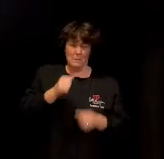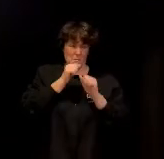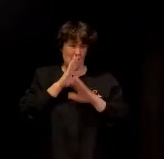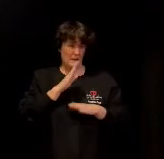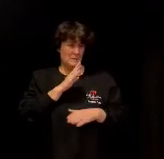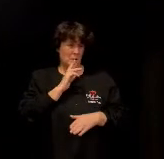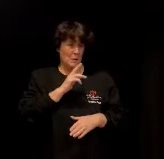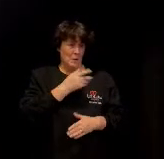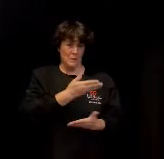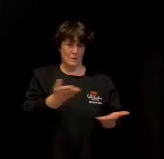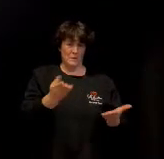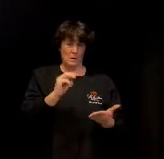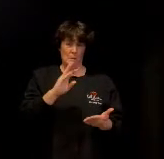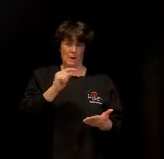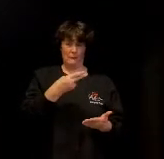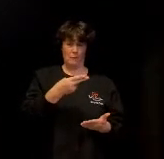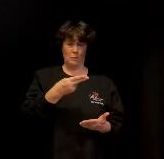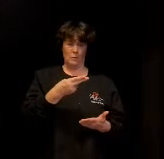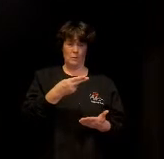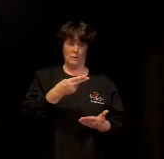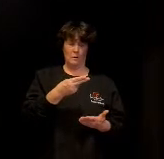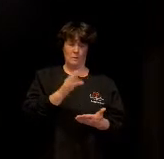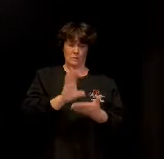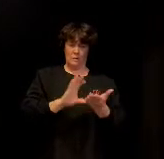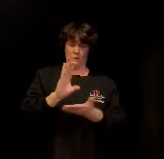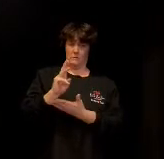Remember that Matthew chapter 16?